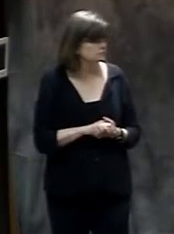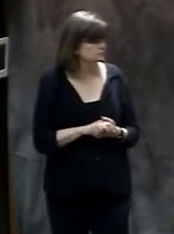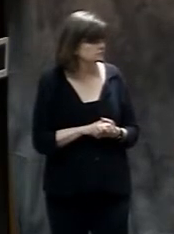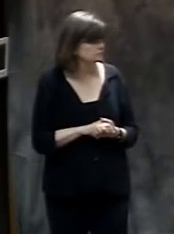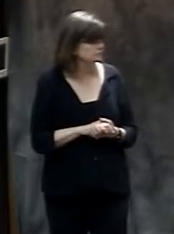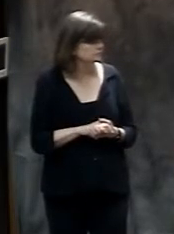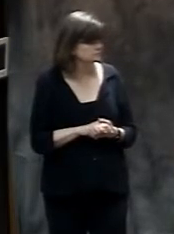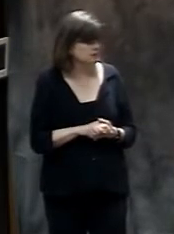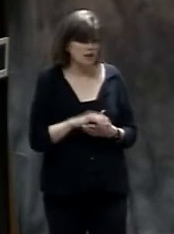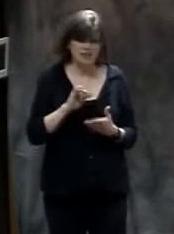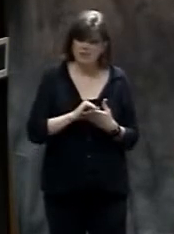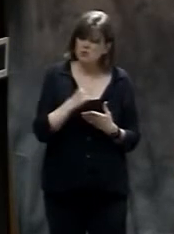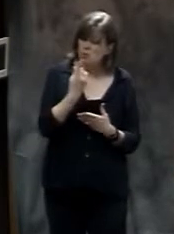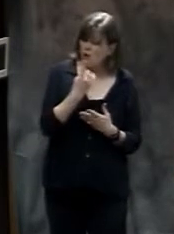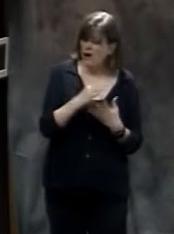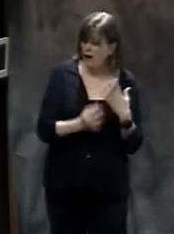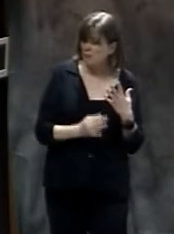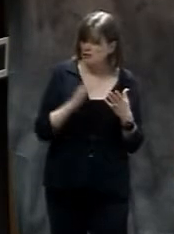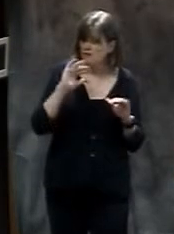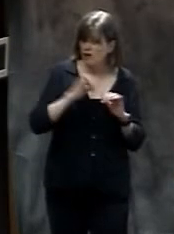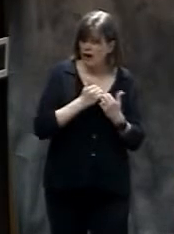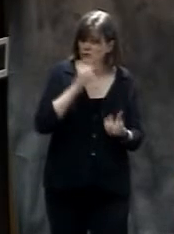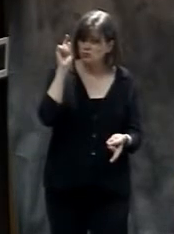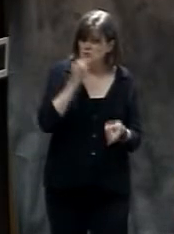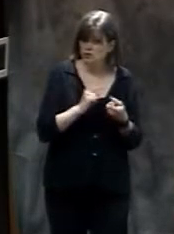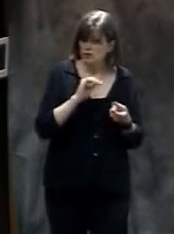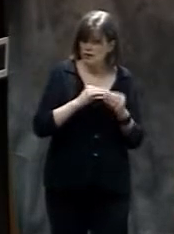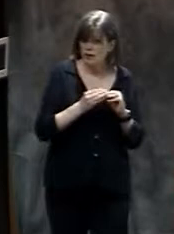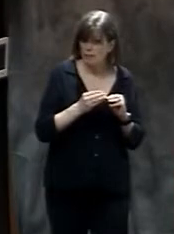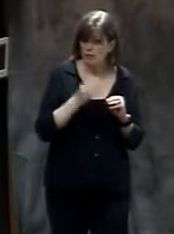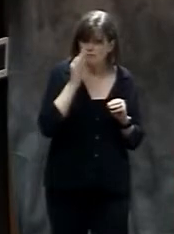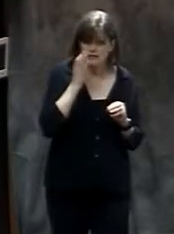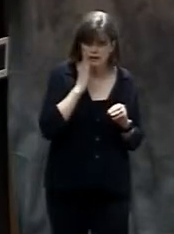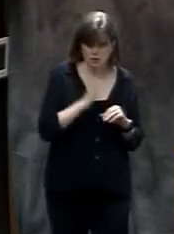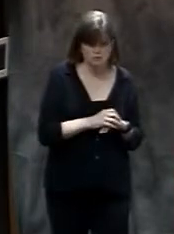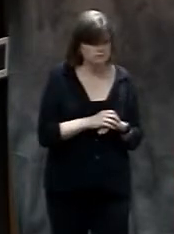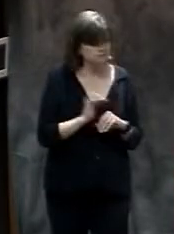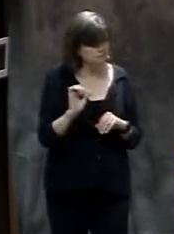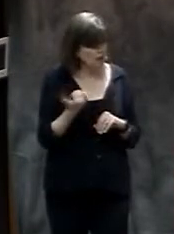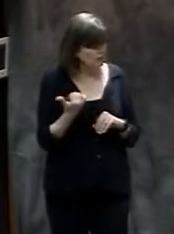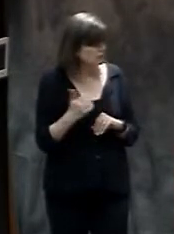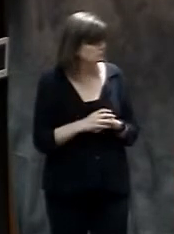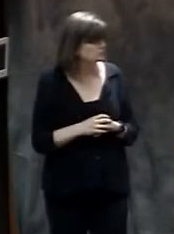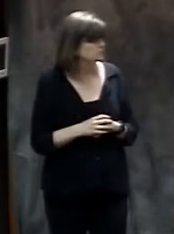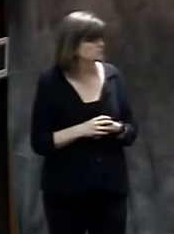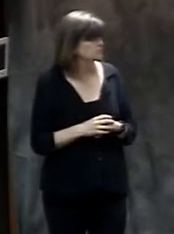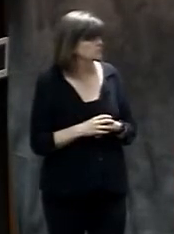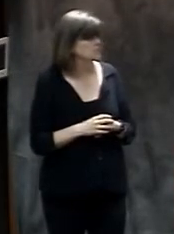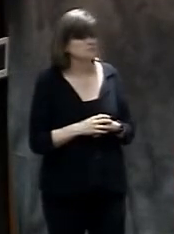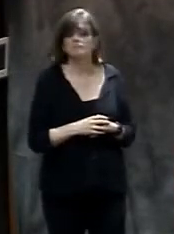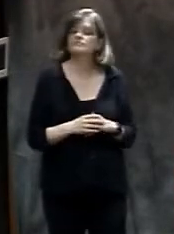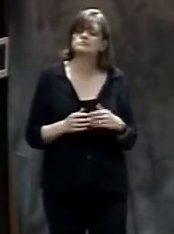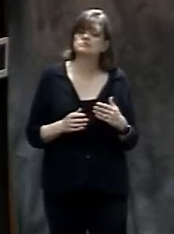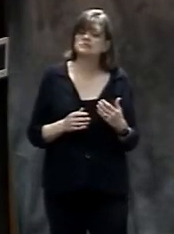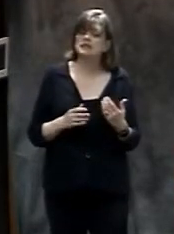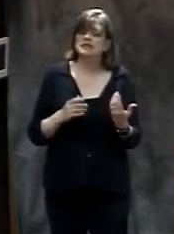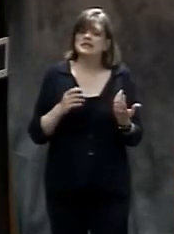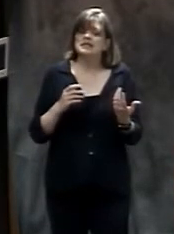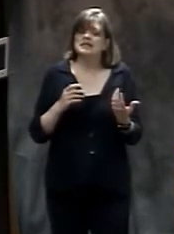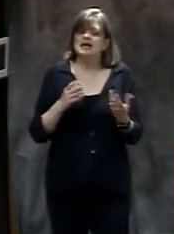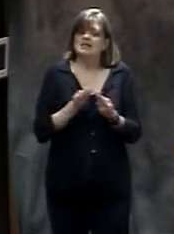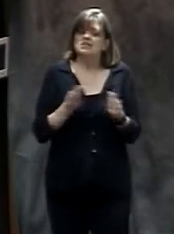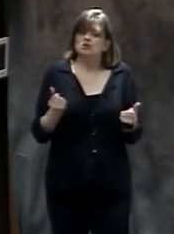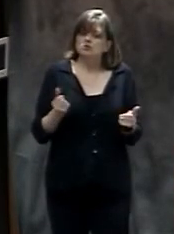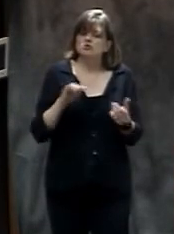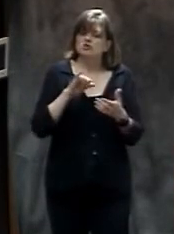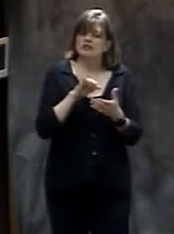one option for how to reduce the number of mosquitoes. Another thing we're working on is what we call scalable solutions. So working